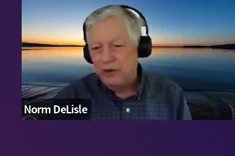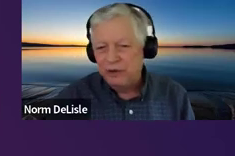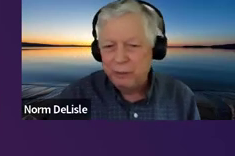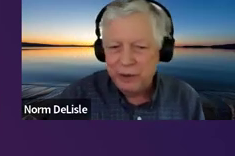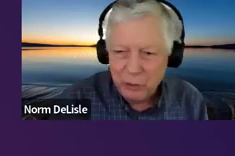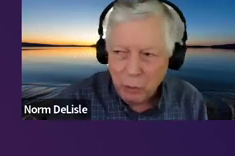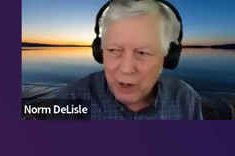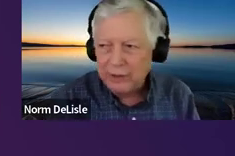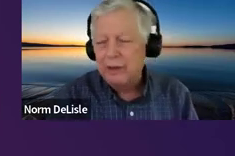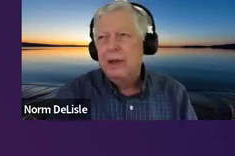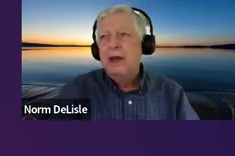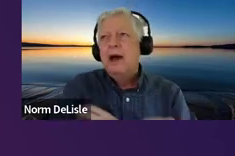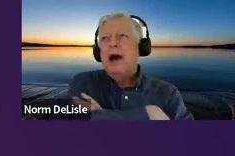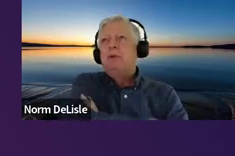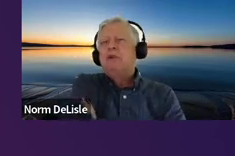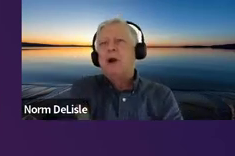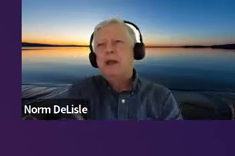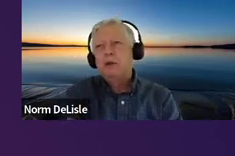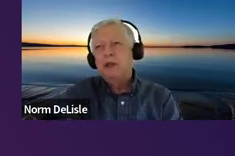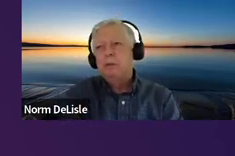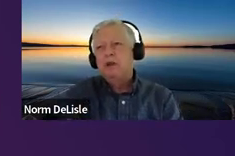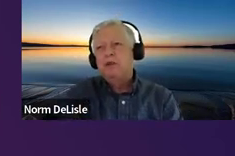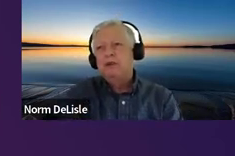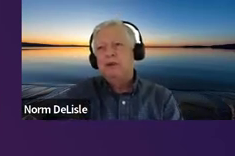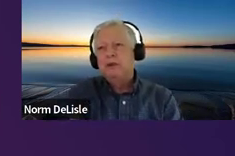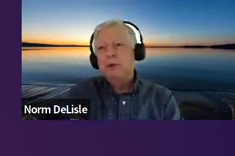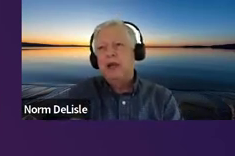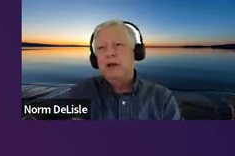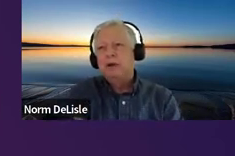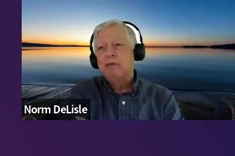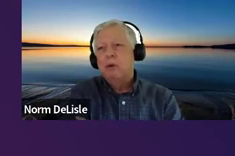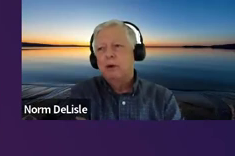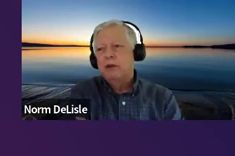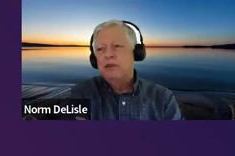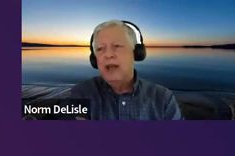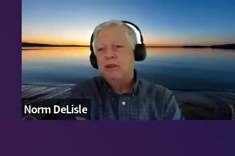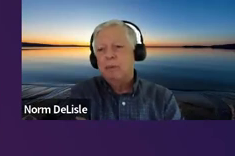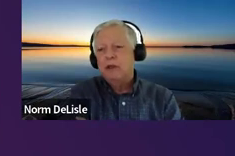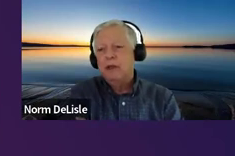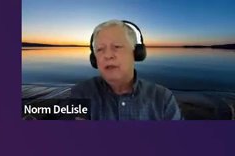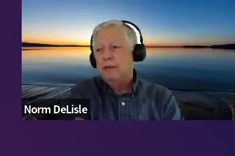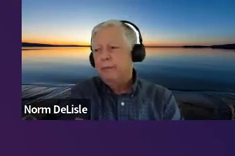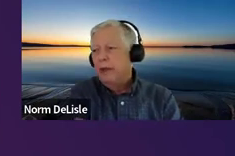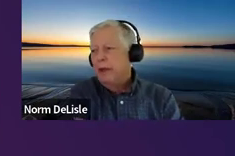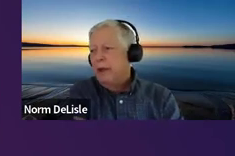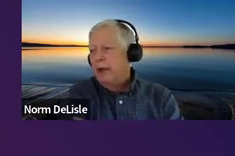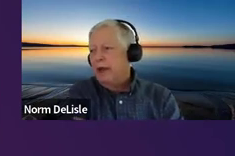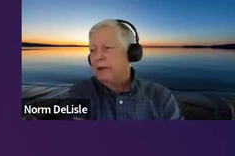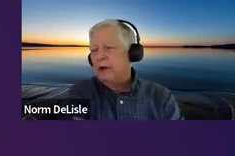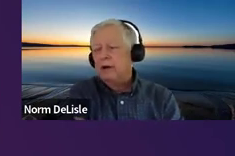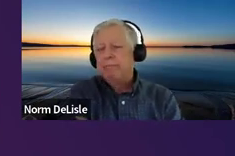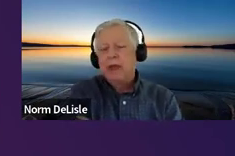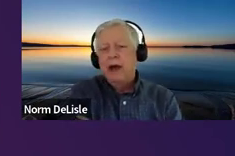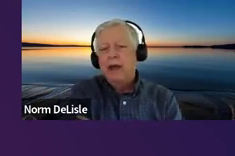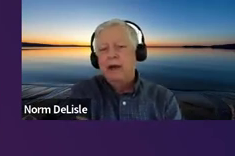control of it and make sure that it's something that you want. I was trying out the image creator for ChatGPT.